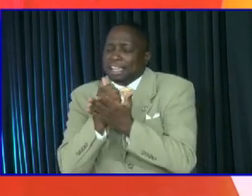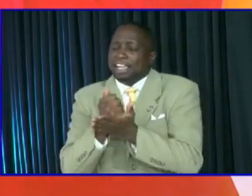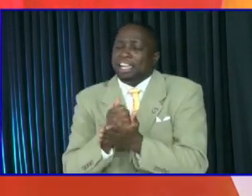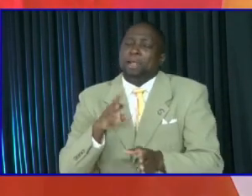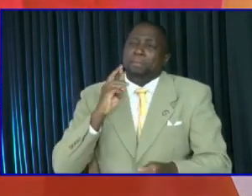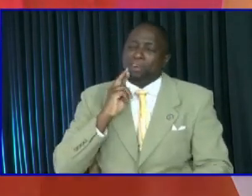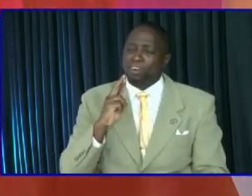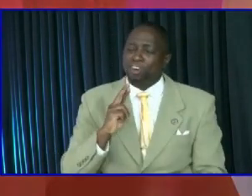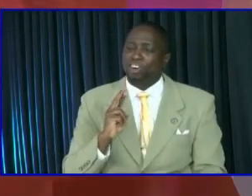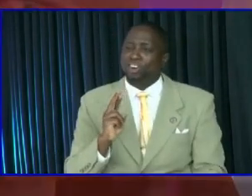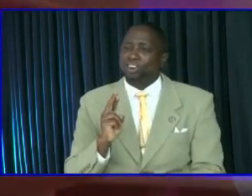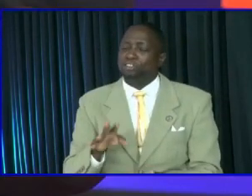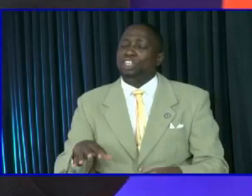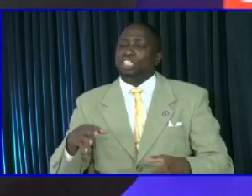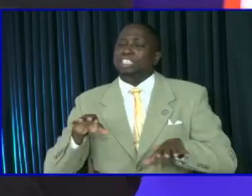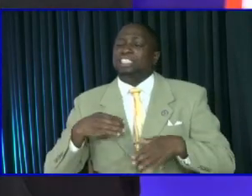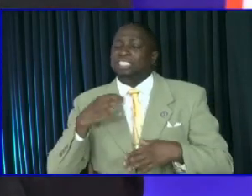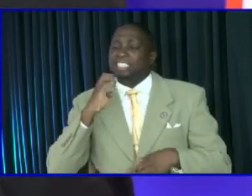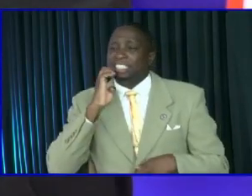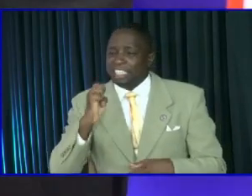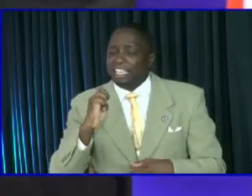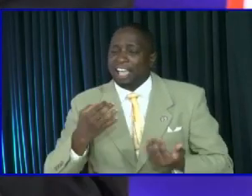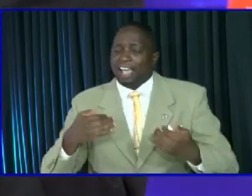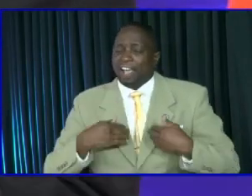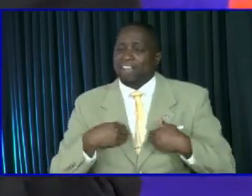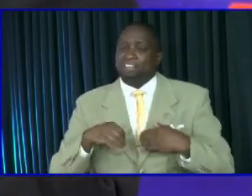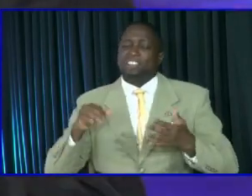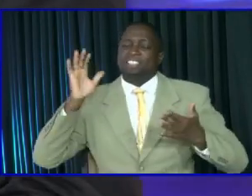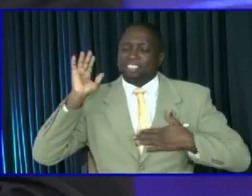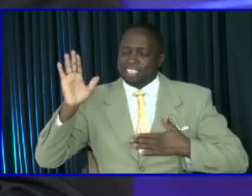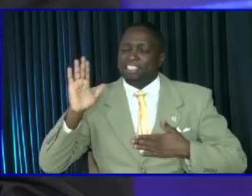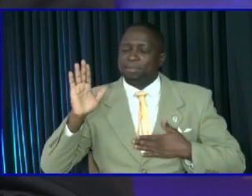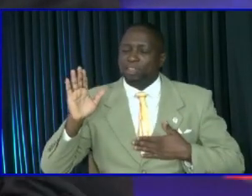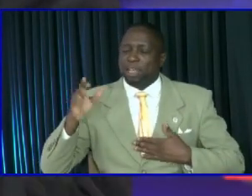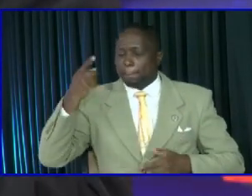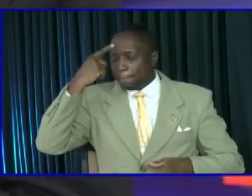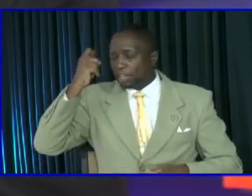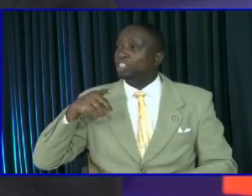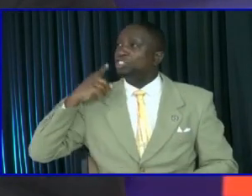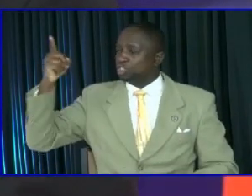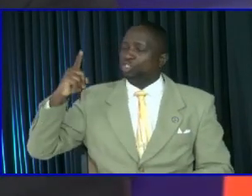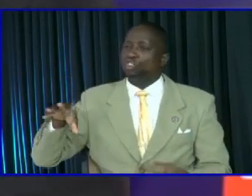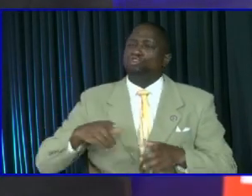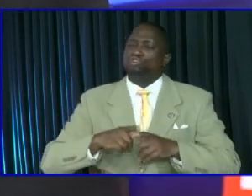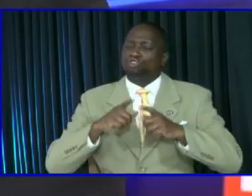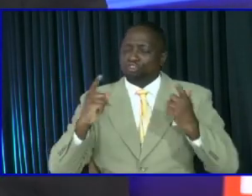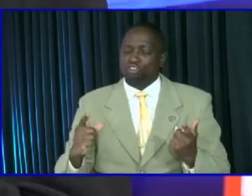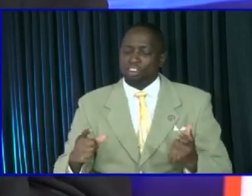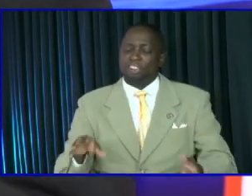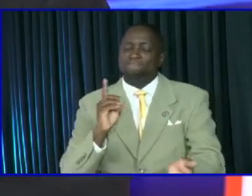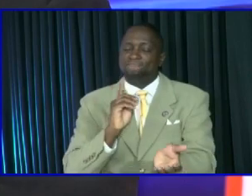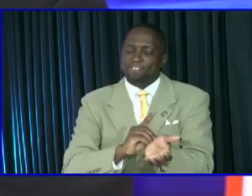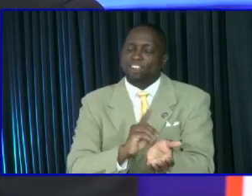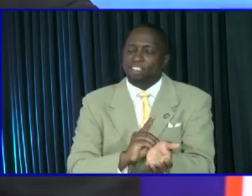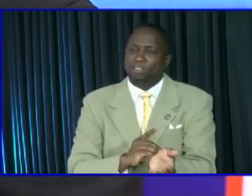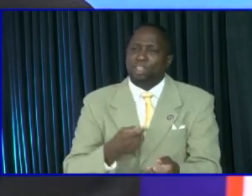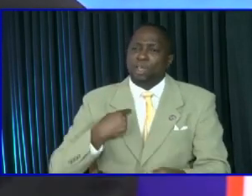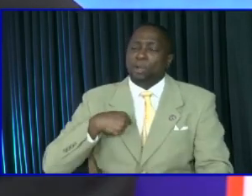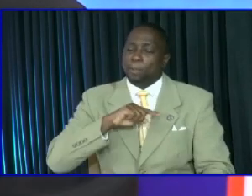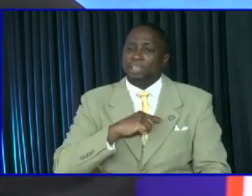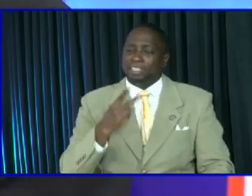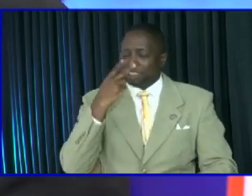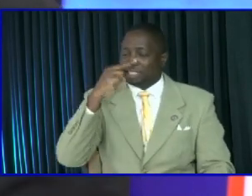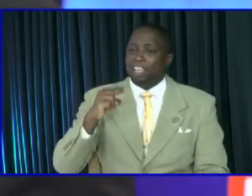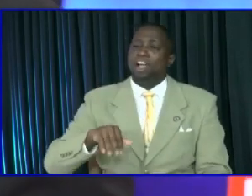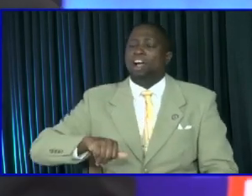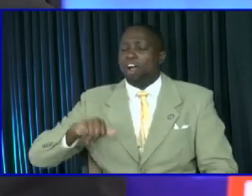will have a testimony to glorify you because the great physician have attended to her. We've seen many other requests